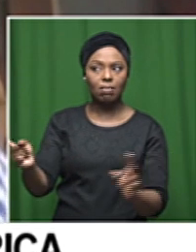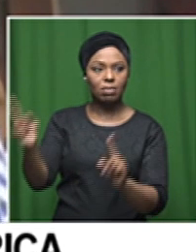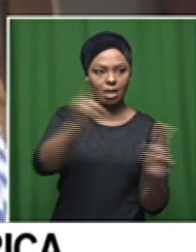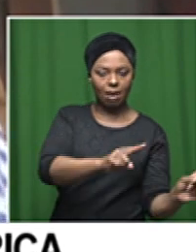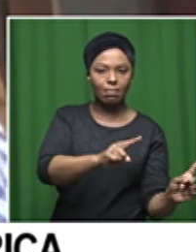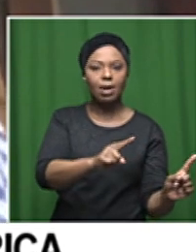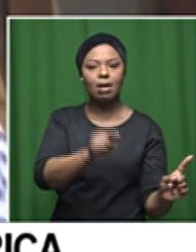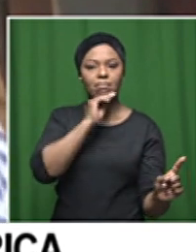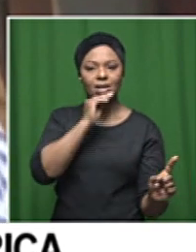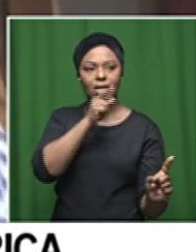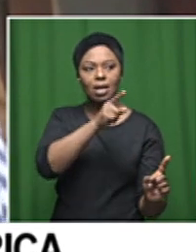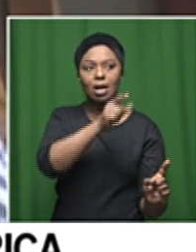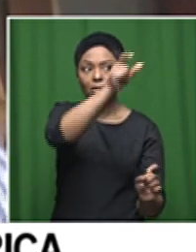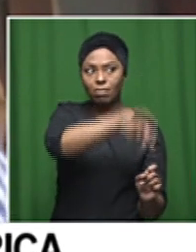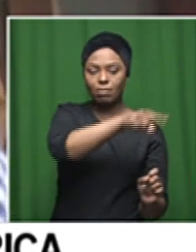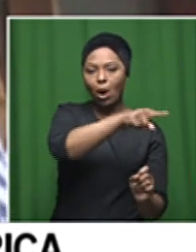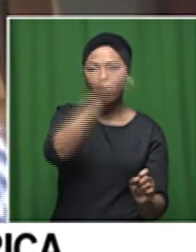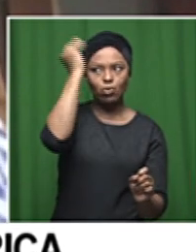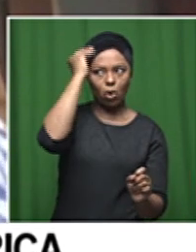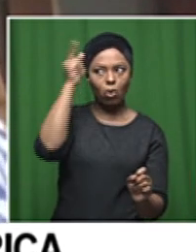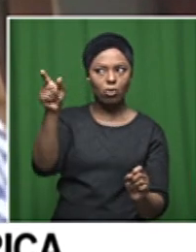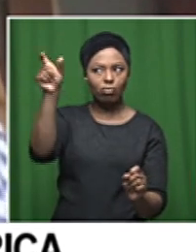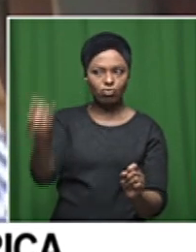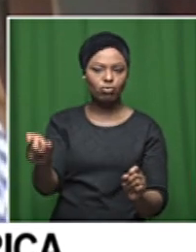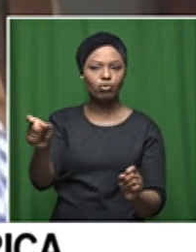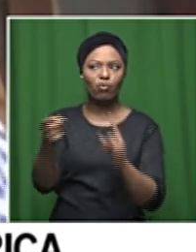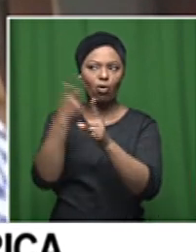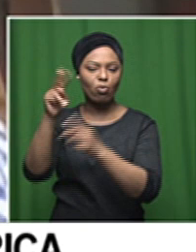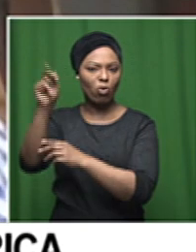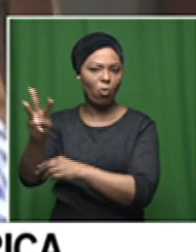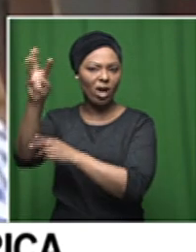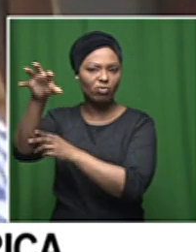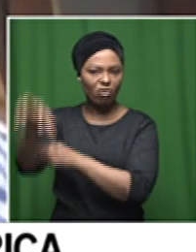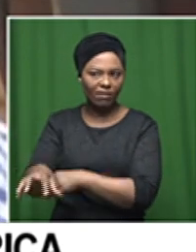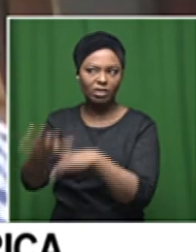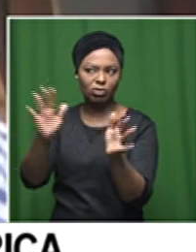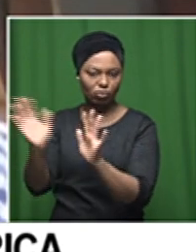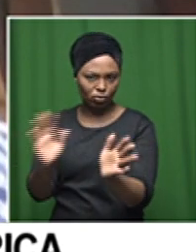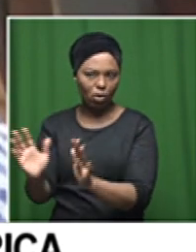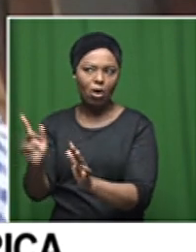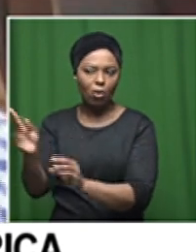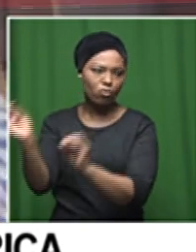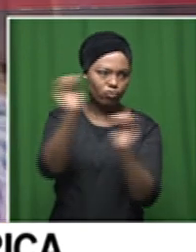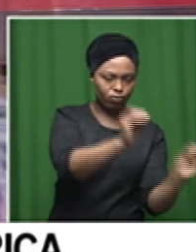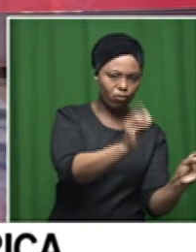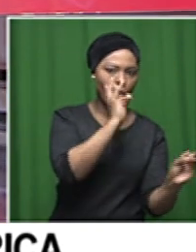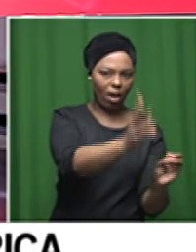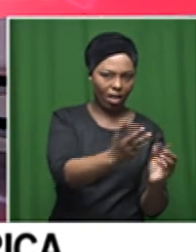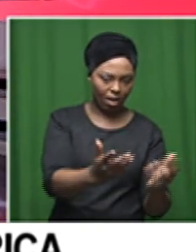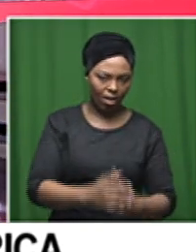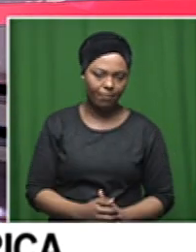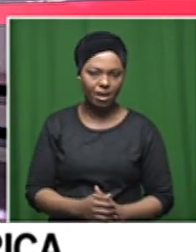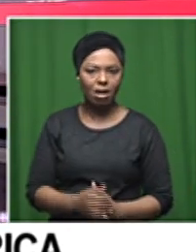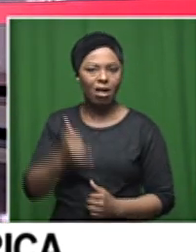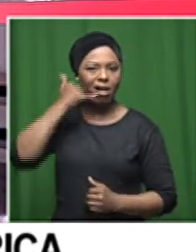province. They are expected by the respective clinics for the specialist care. Yes. All right, we've got a caller, Howard,